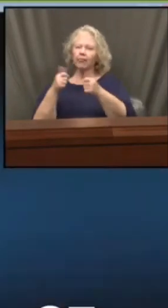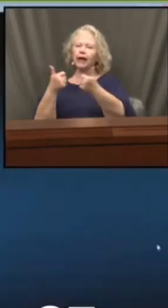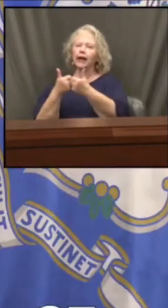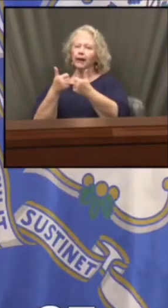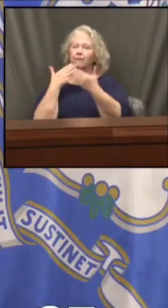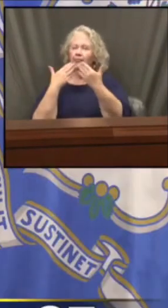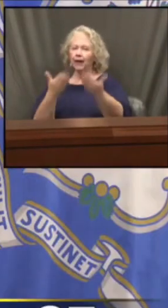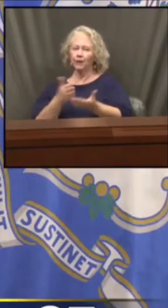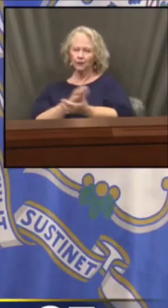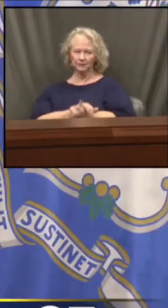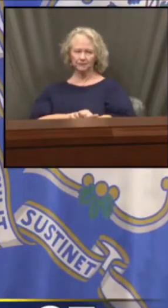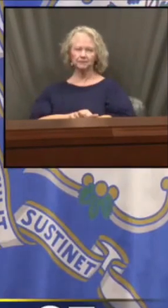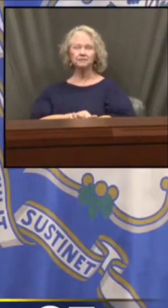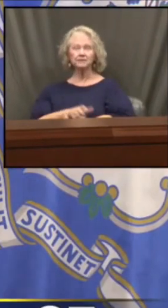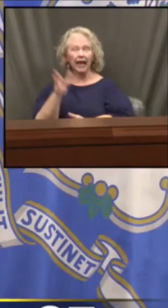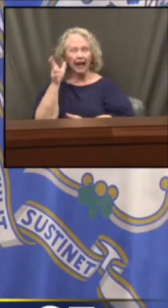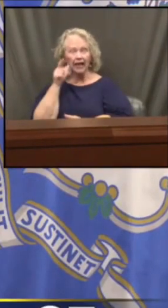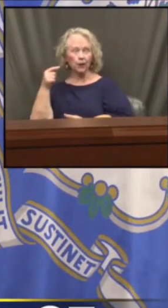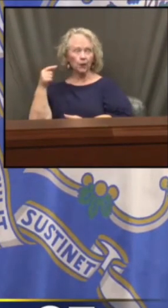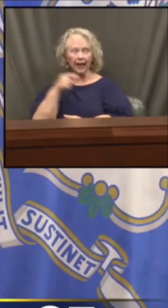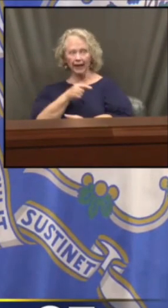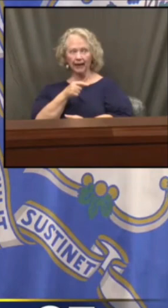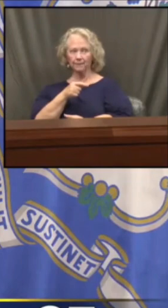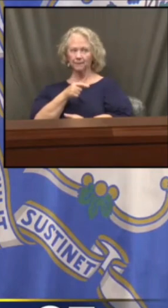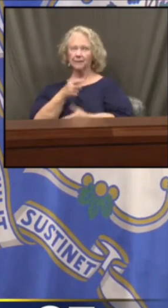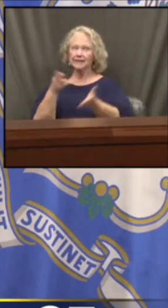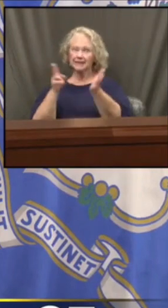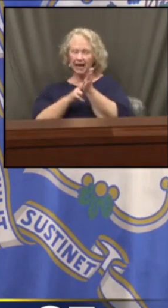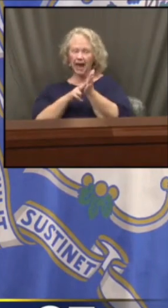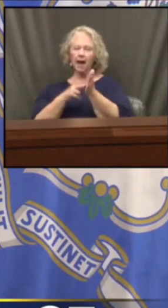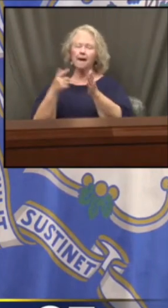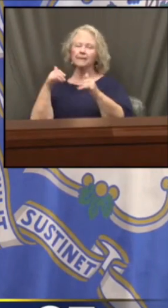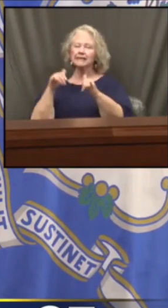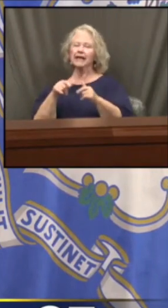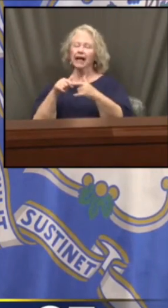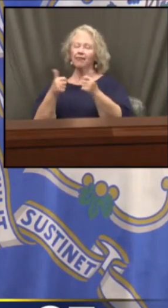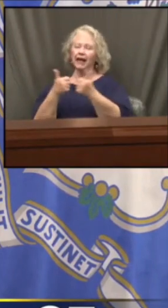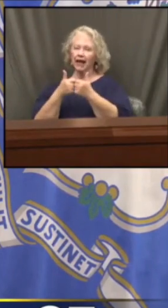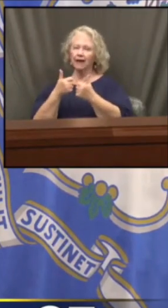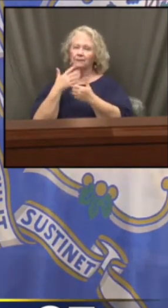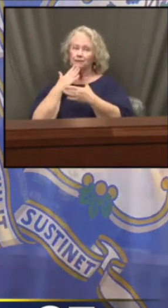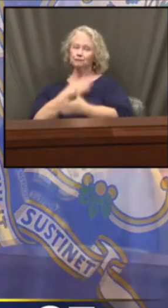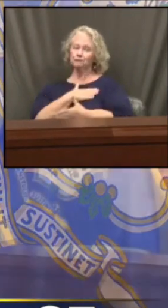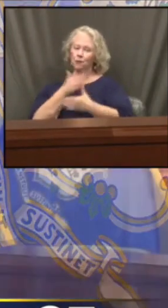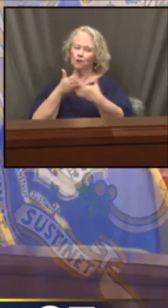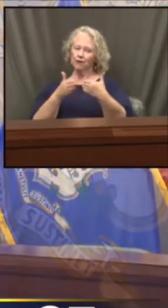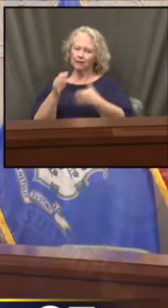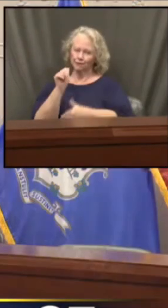Listen to Drew. Sign up and stay in the game. Have a good end of August, everybody.